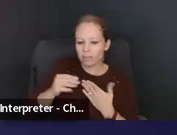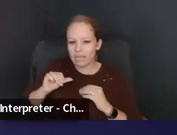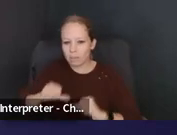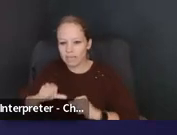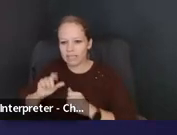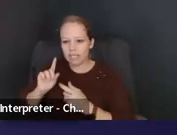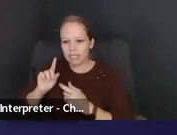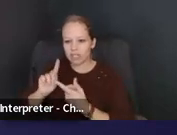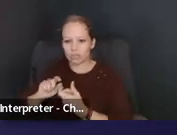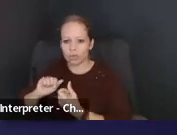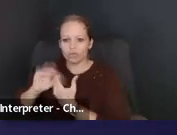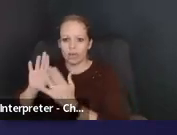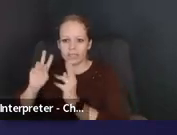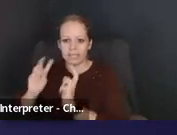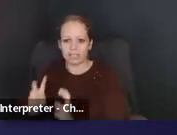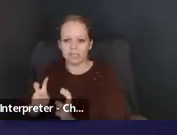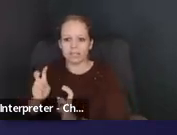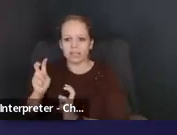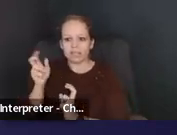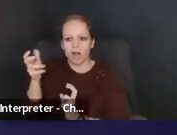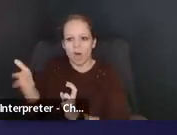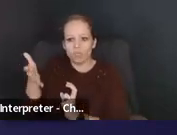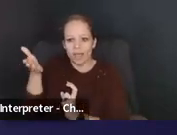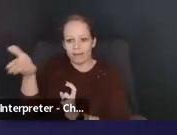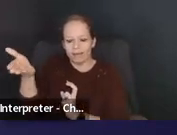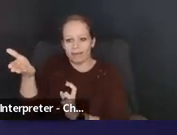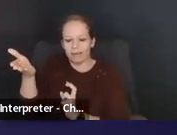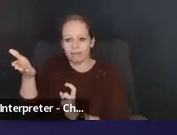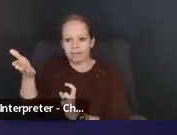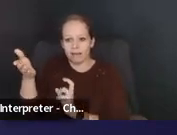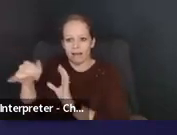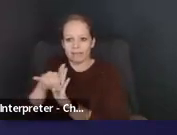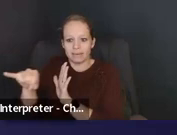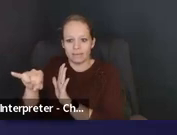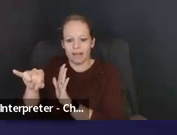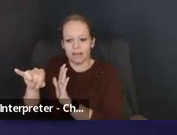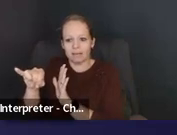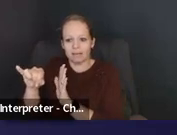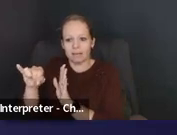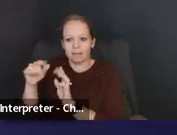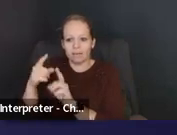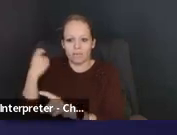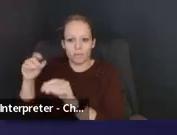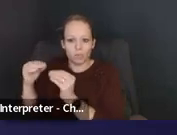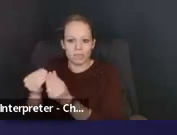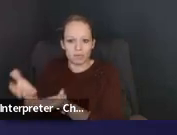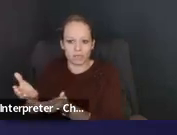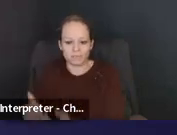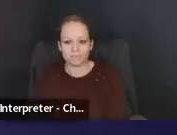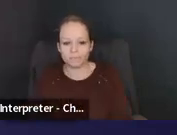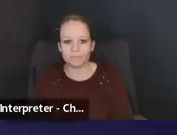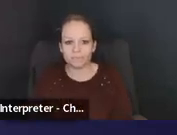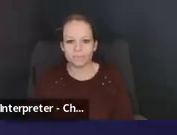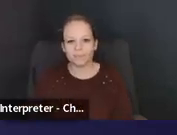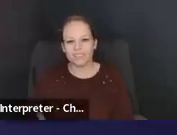to address an issue that is being identified by one of these organizations. Yeah. So I think it's